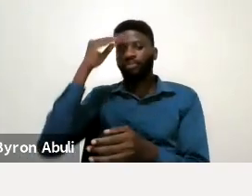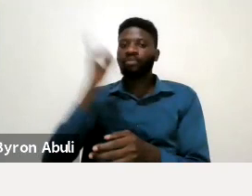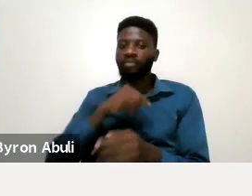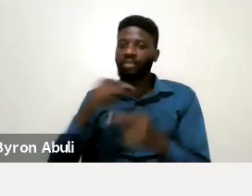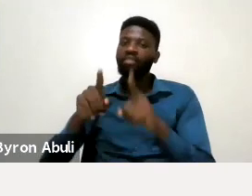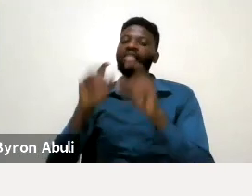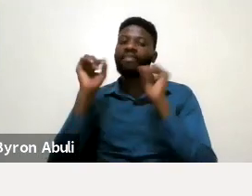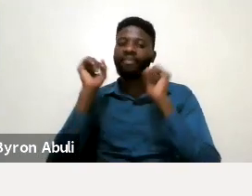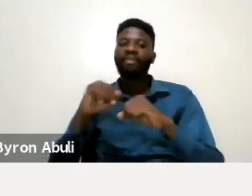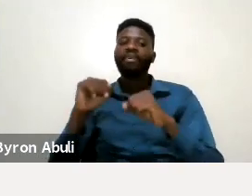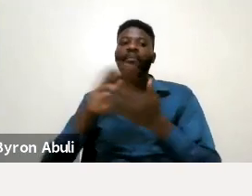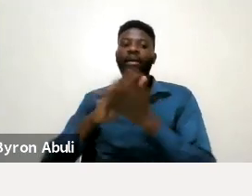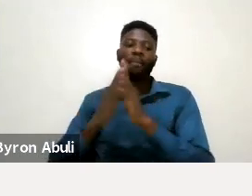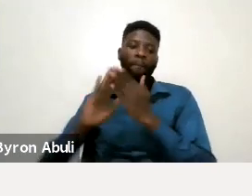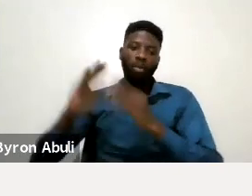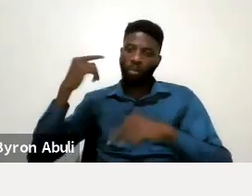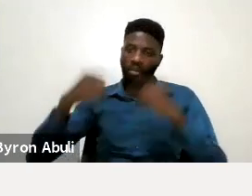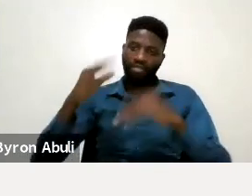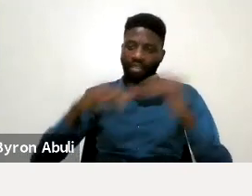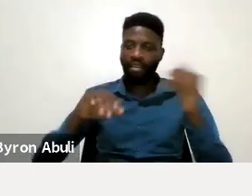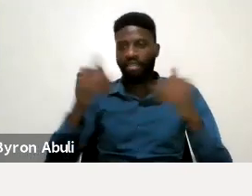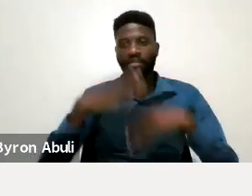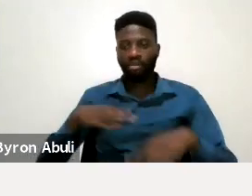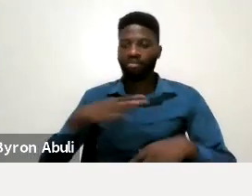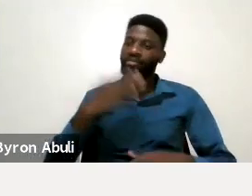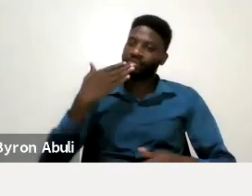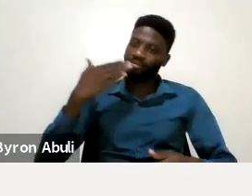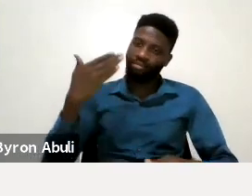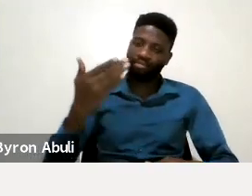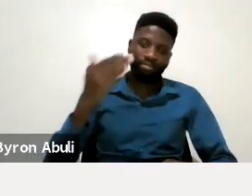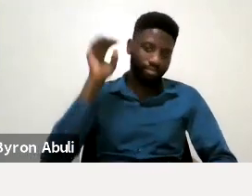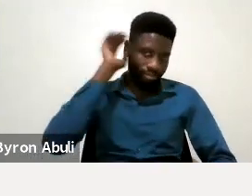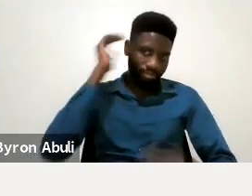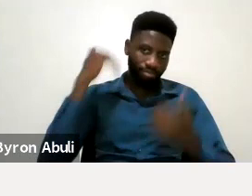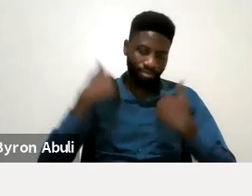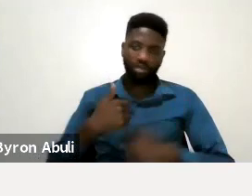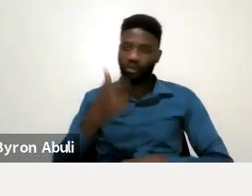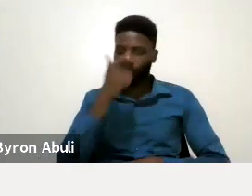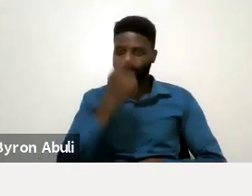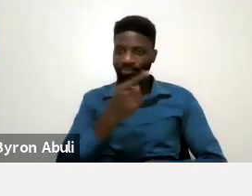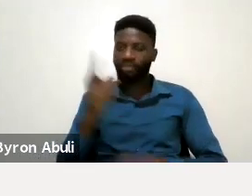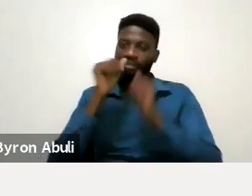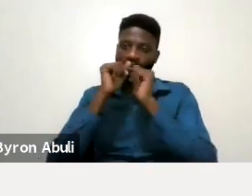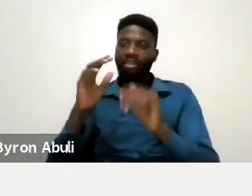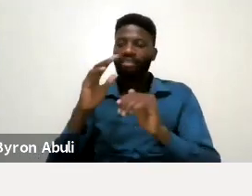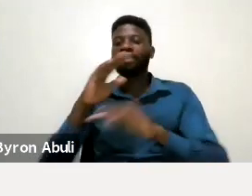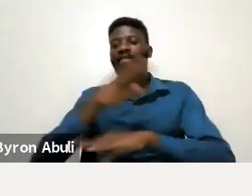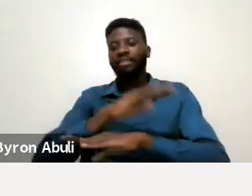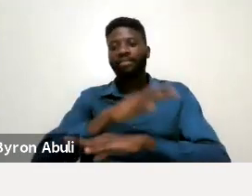more competitive than other people. So thank you for listening to me, and I wish you a blessed evening.